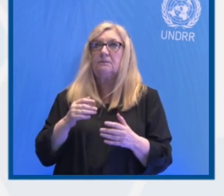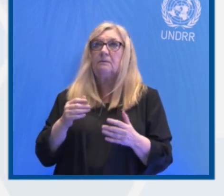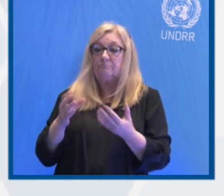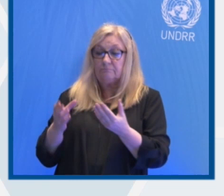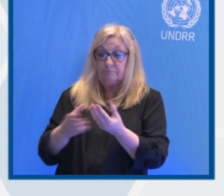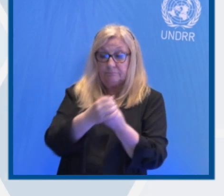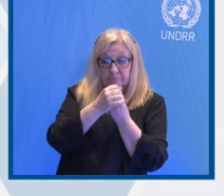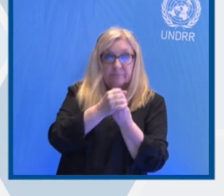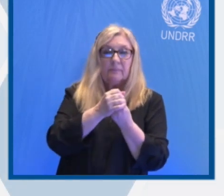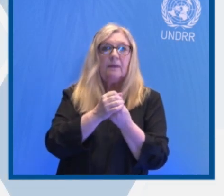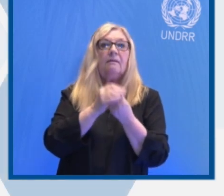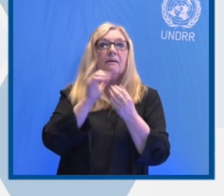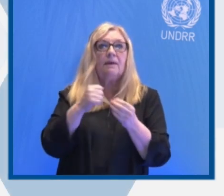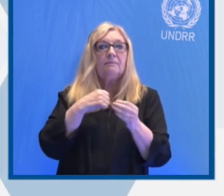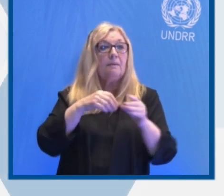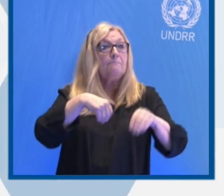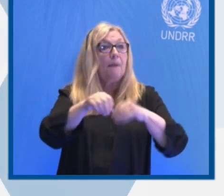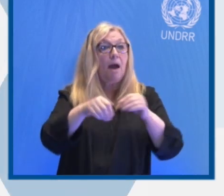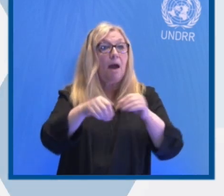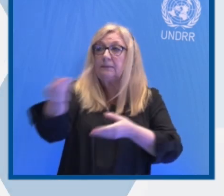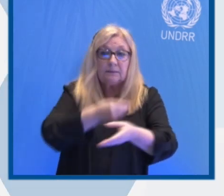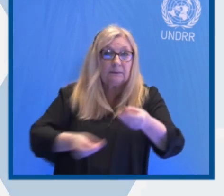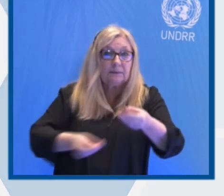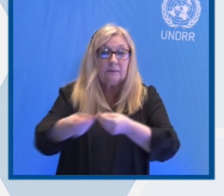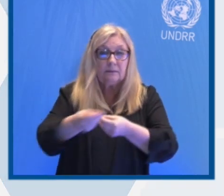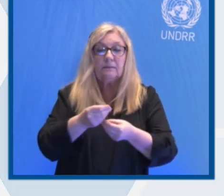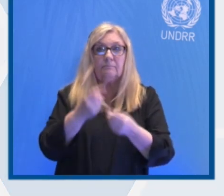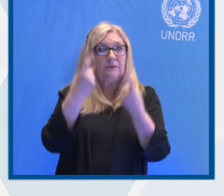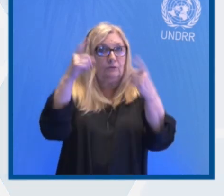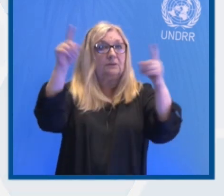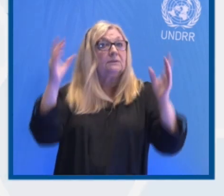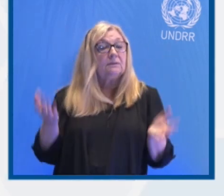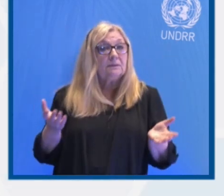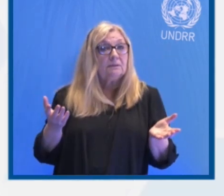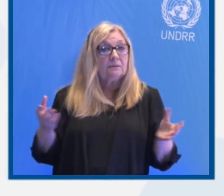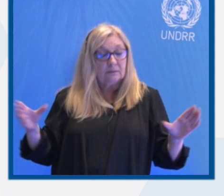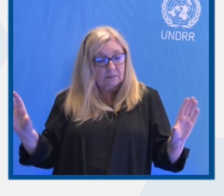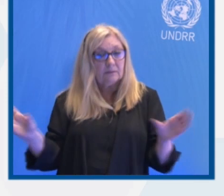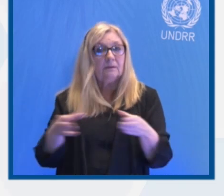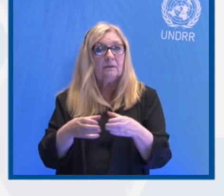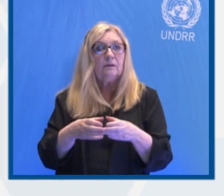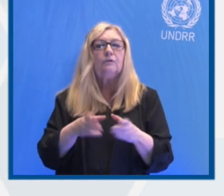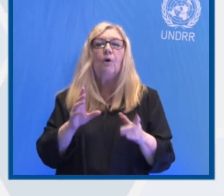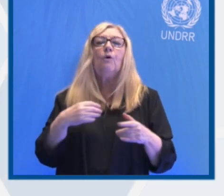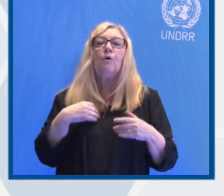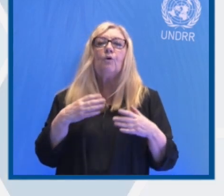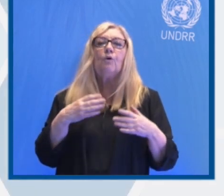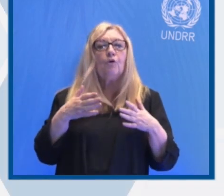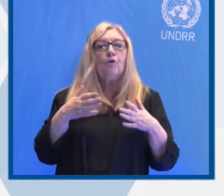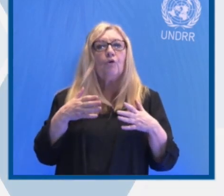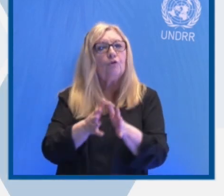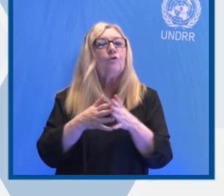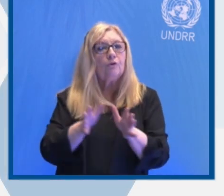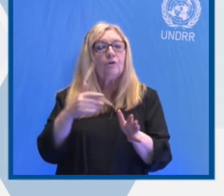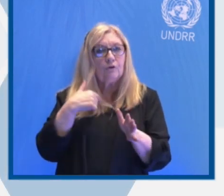but it's entirely possible. And so let me tell you a little bit about the cooperator's journey to resilient